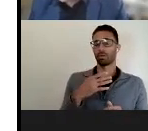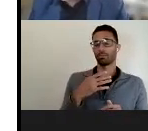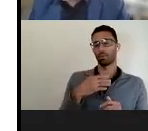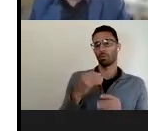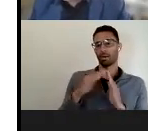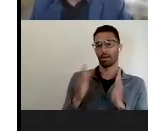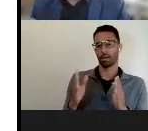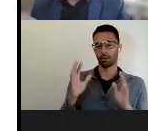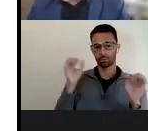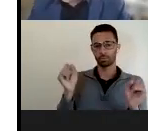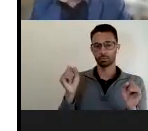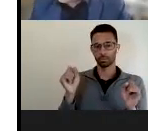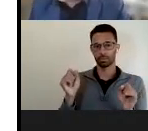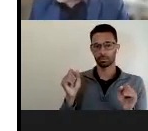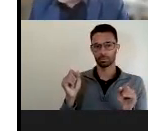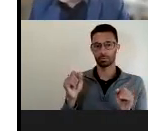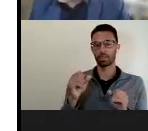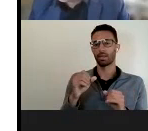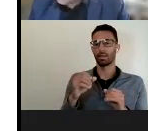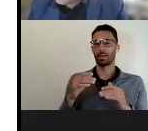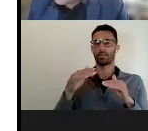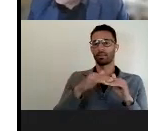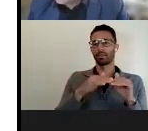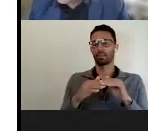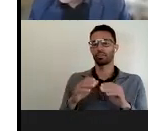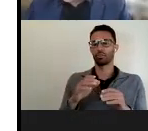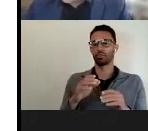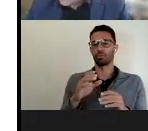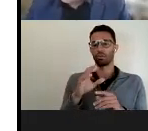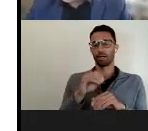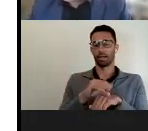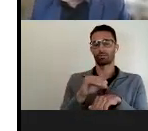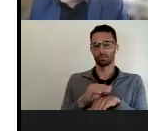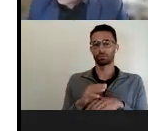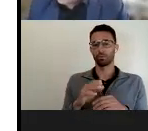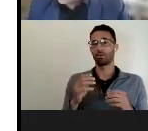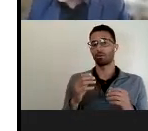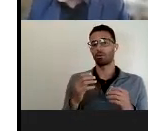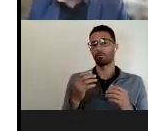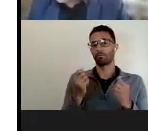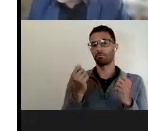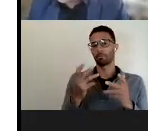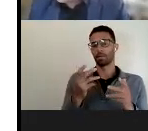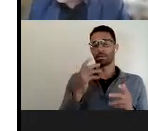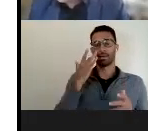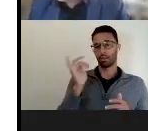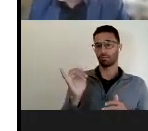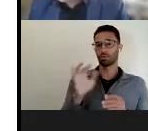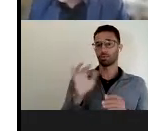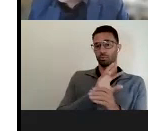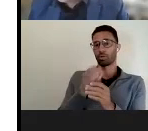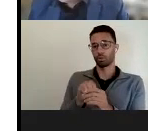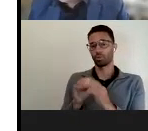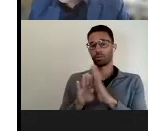Homelessness. Couple people from California were part of that launch. And again, you can read this to get more